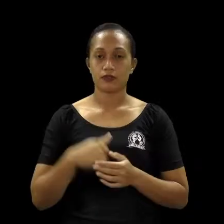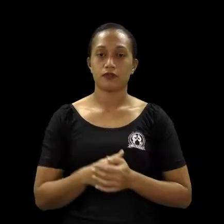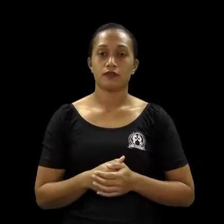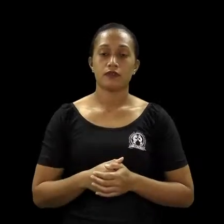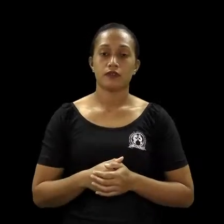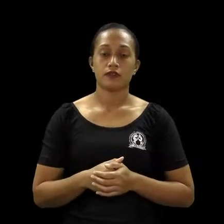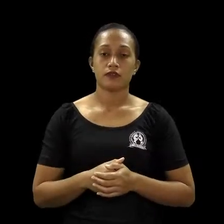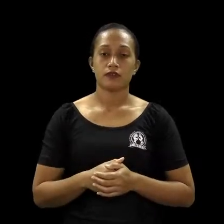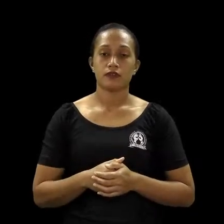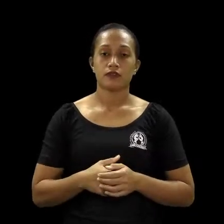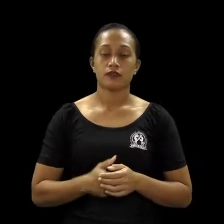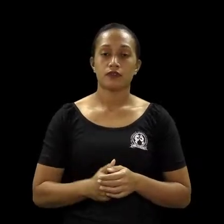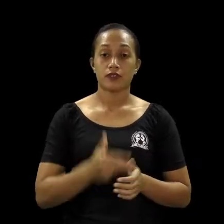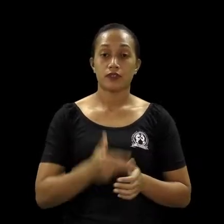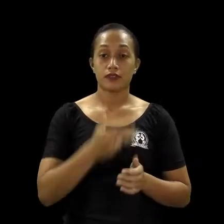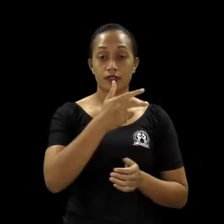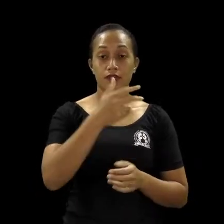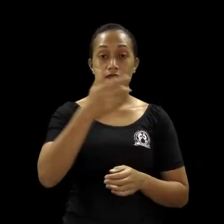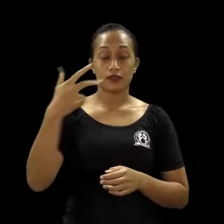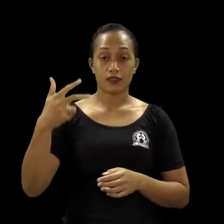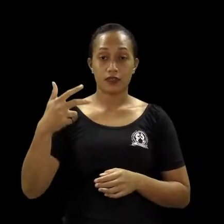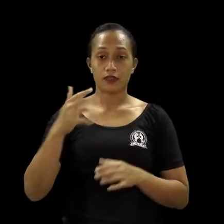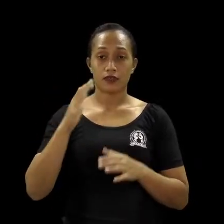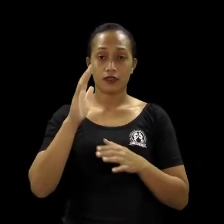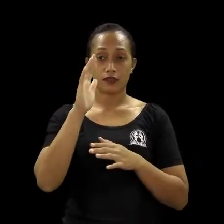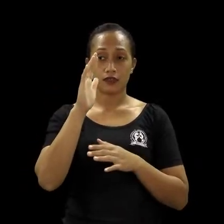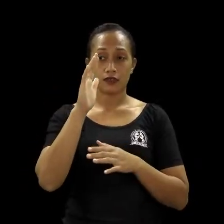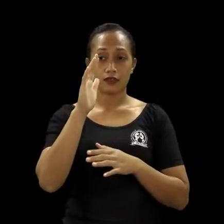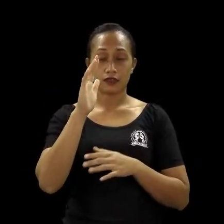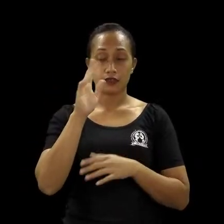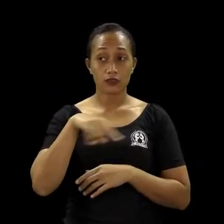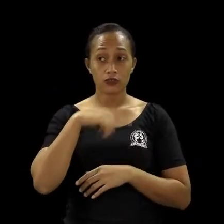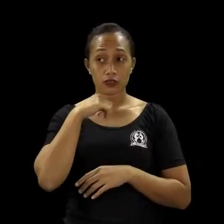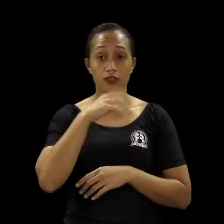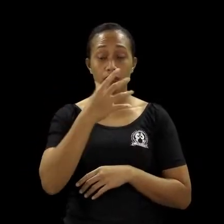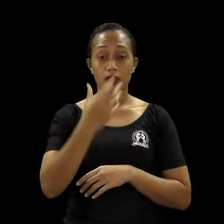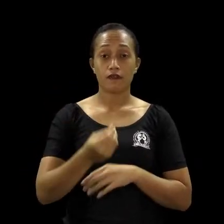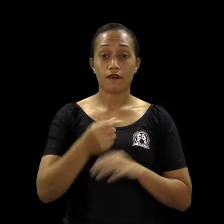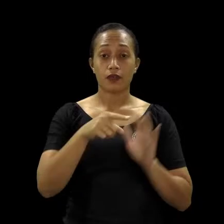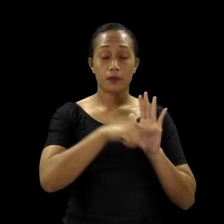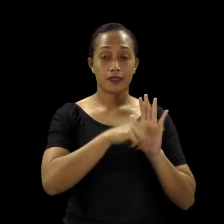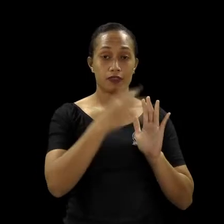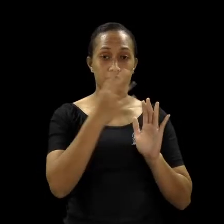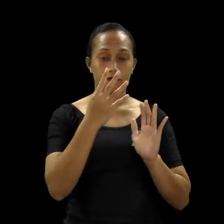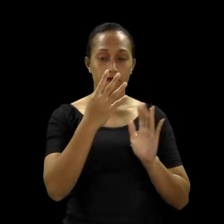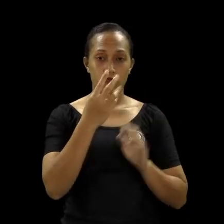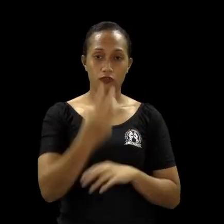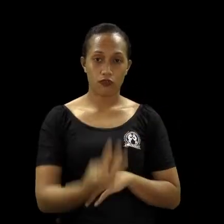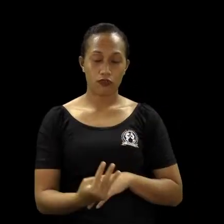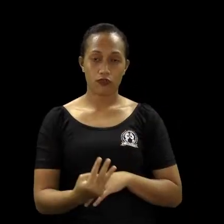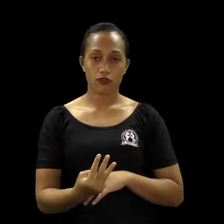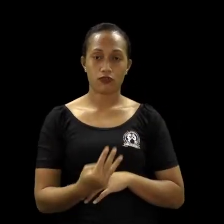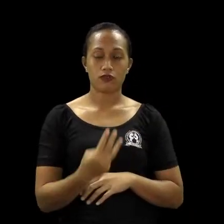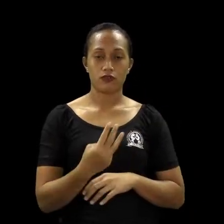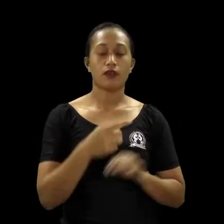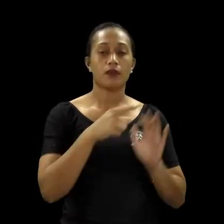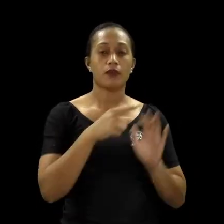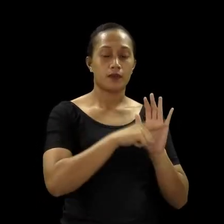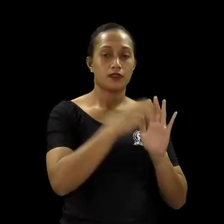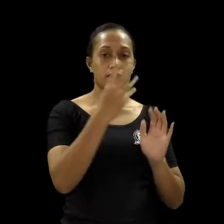same thing as 79 over 100. Then of course we have minus 4/3,